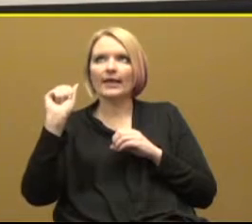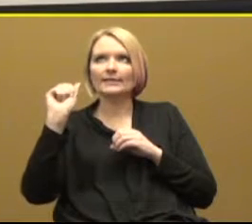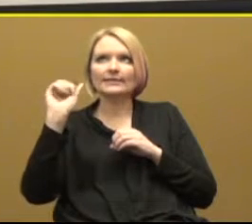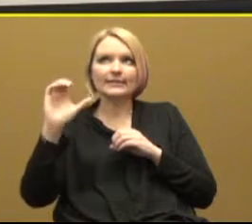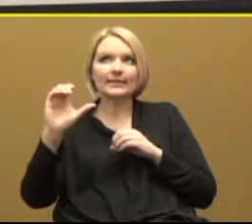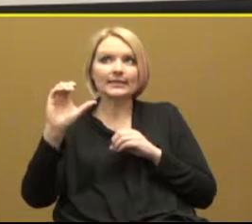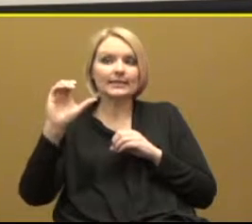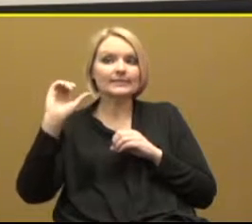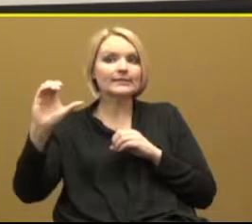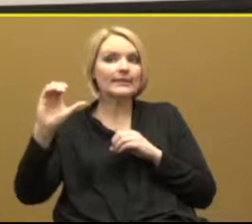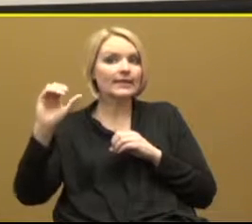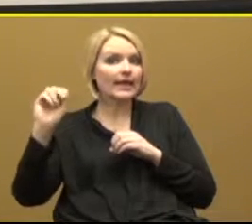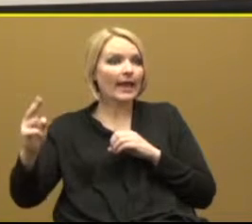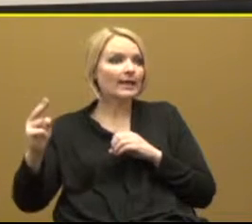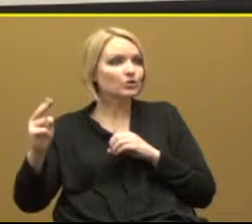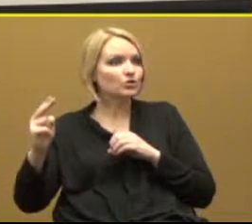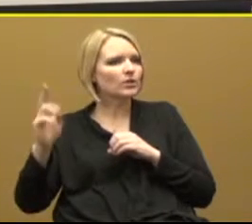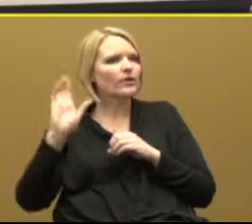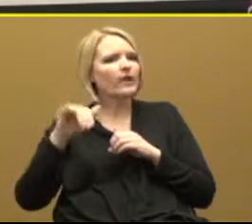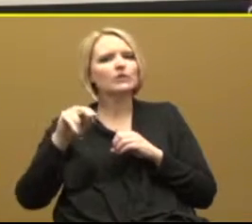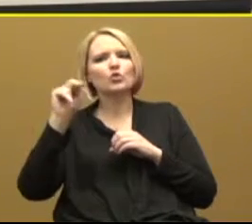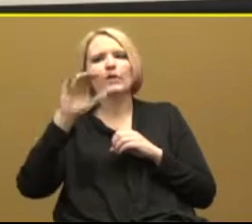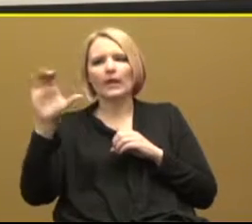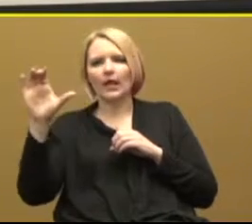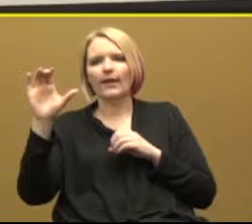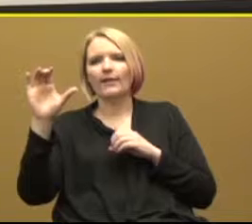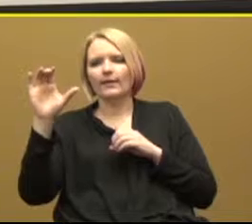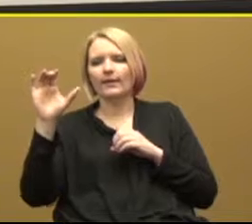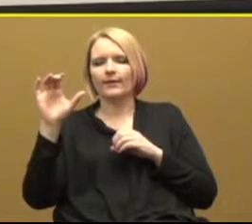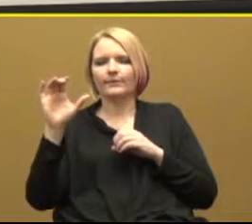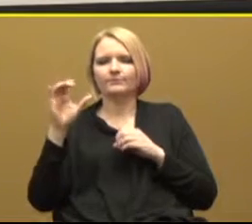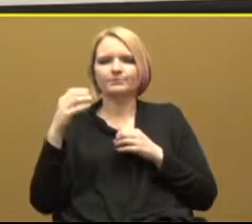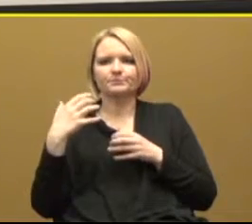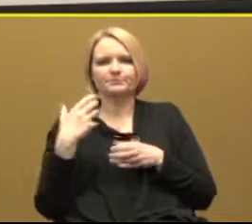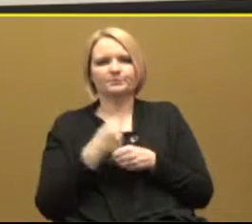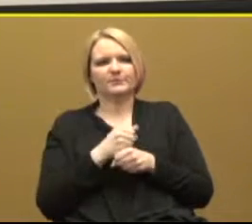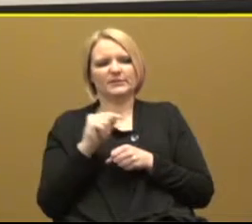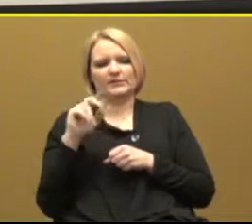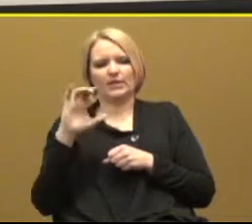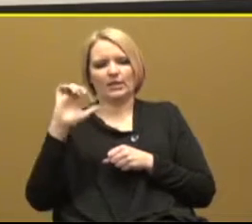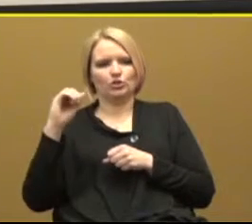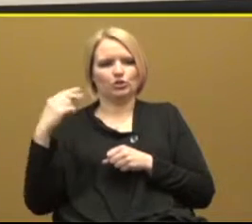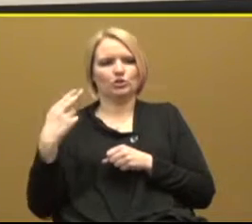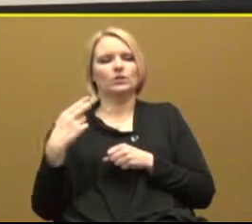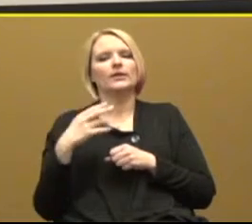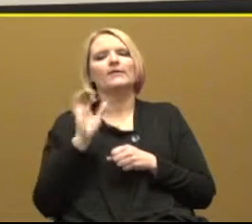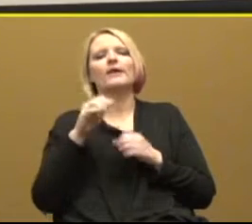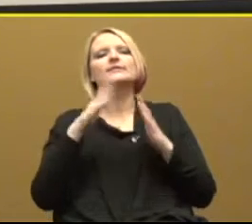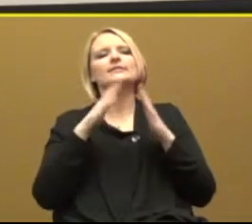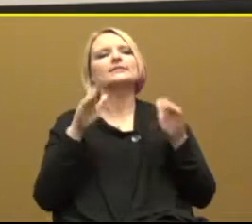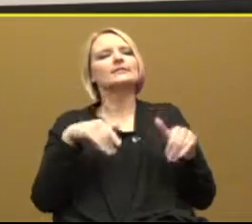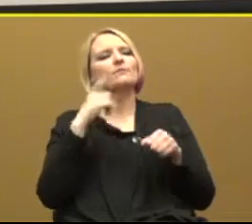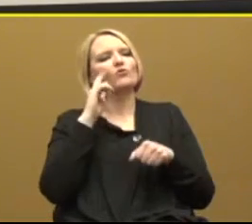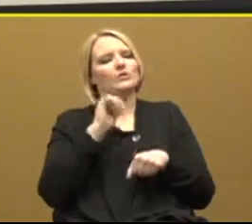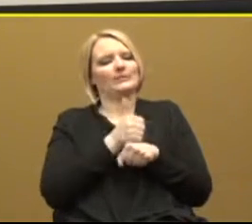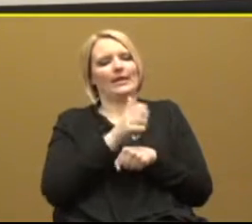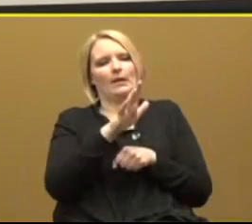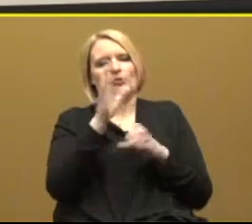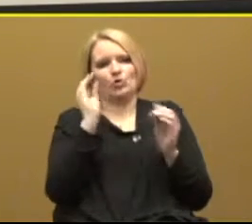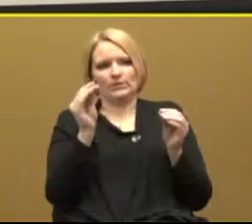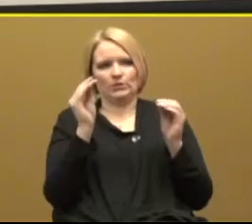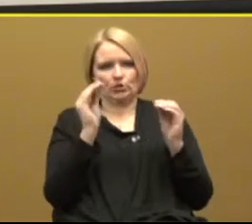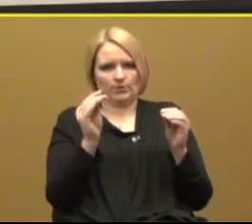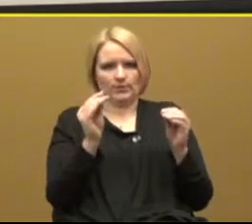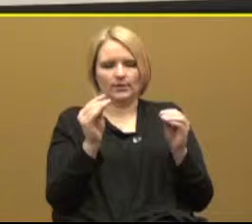TEACCH, is that right? CCH? It's out of North Carolina. And it is a system for structuring your